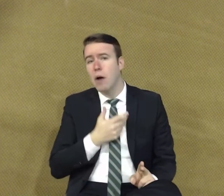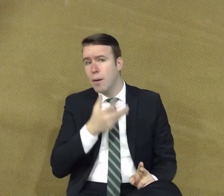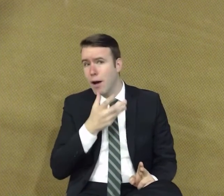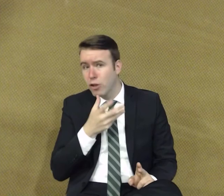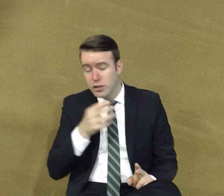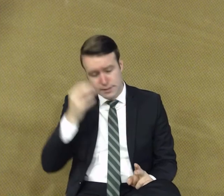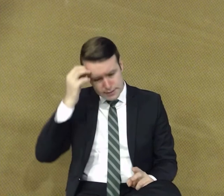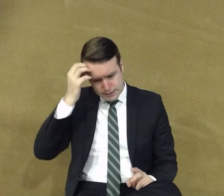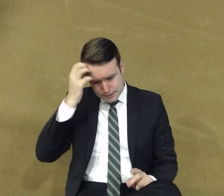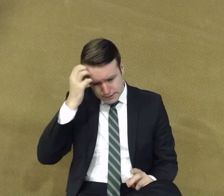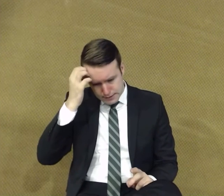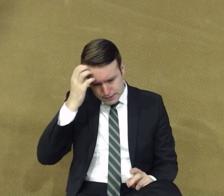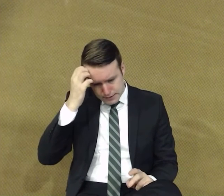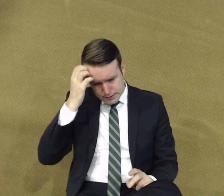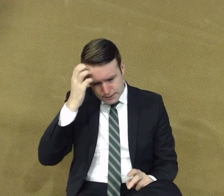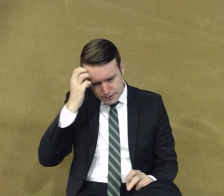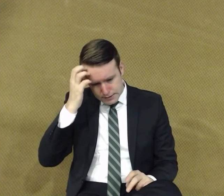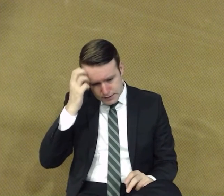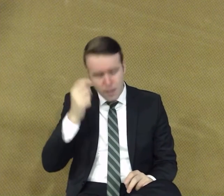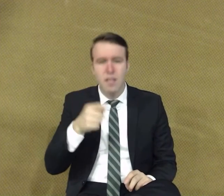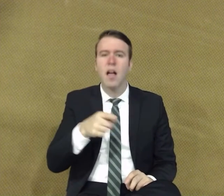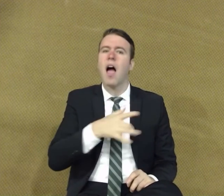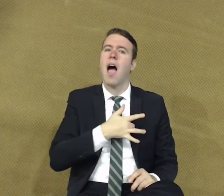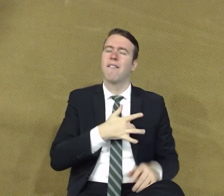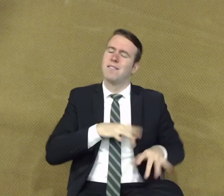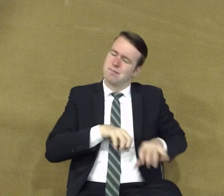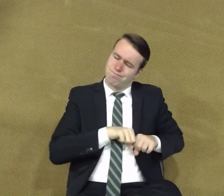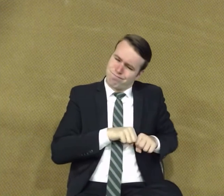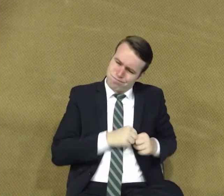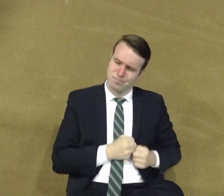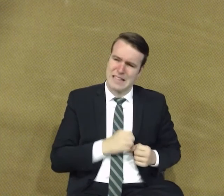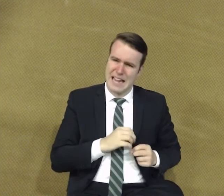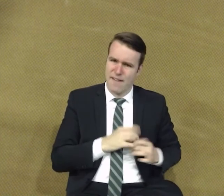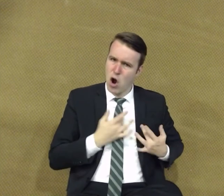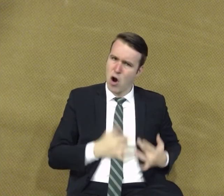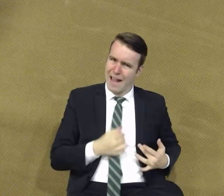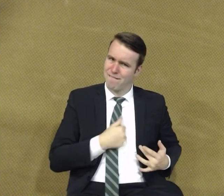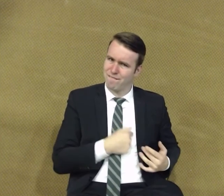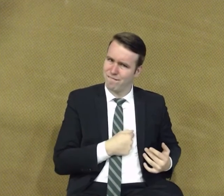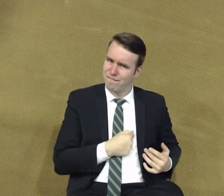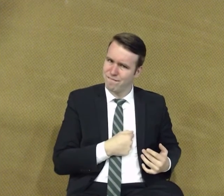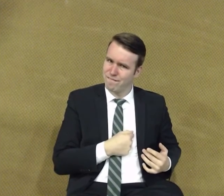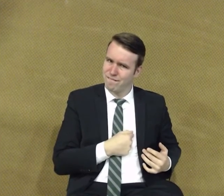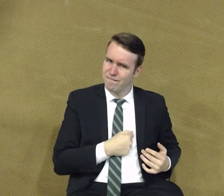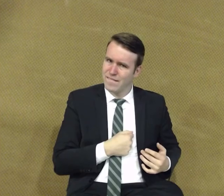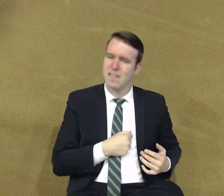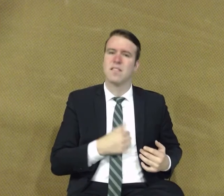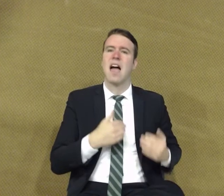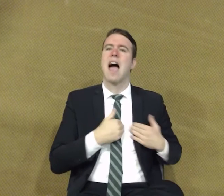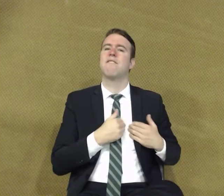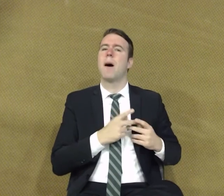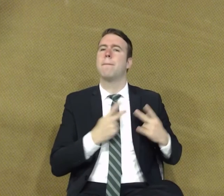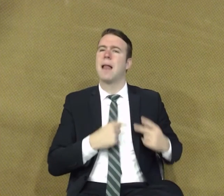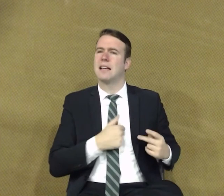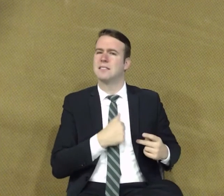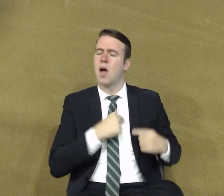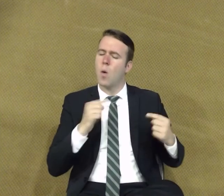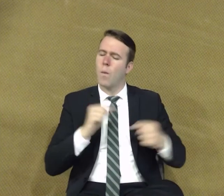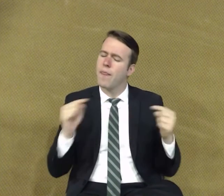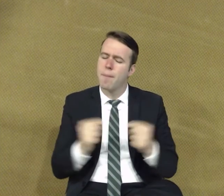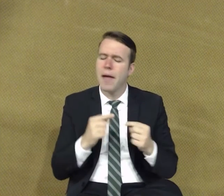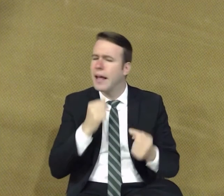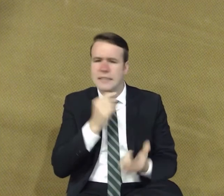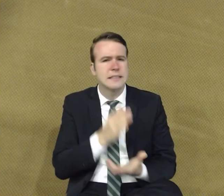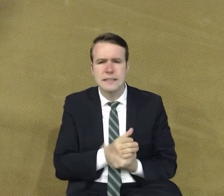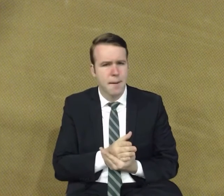mothers, they have a broken place. They have a place where the pain